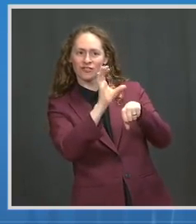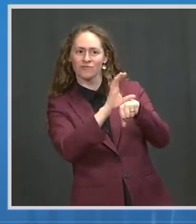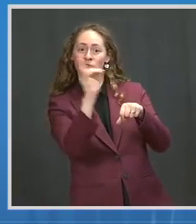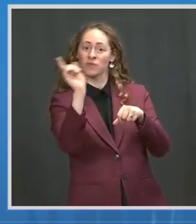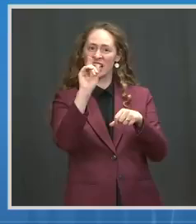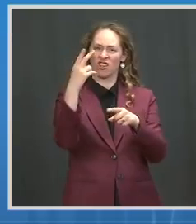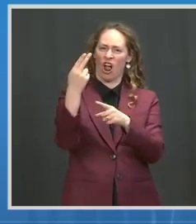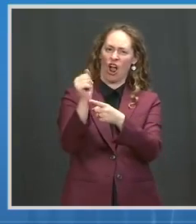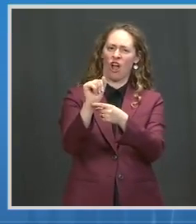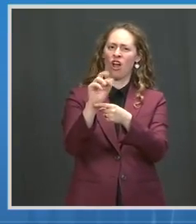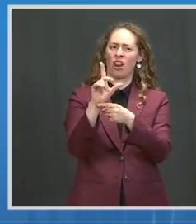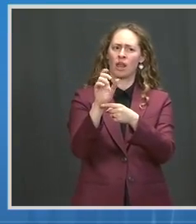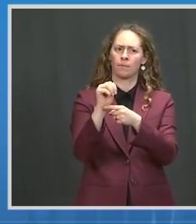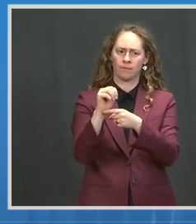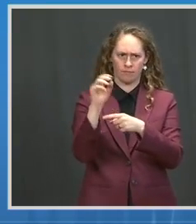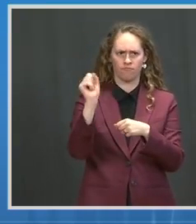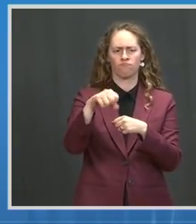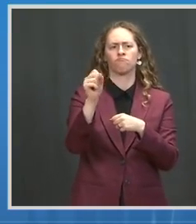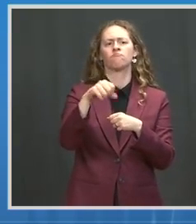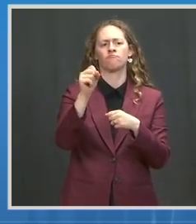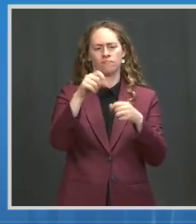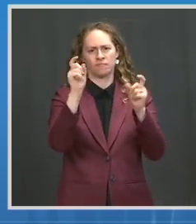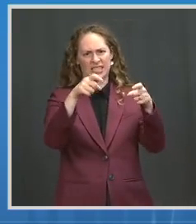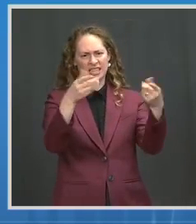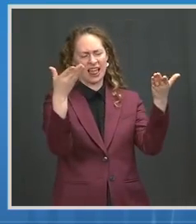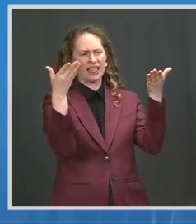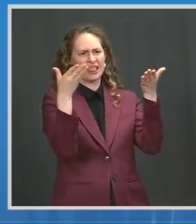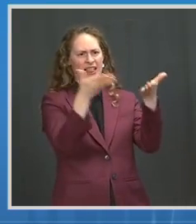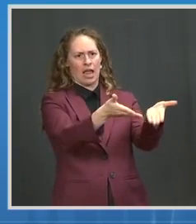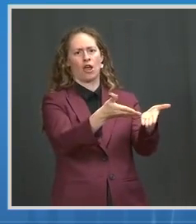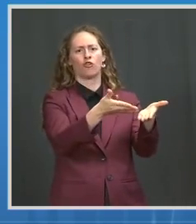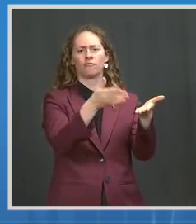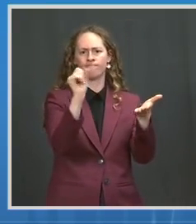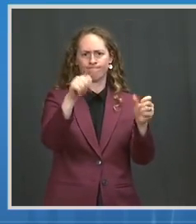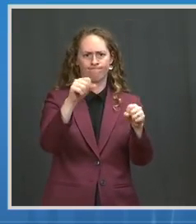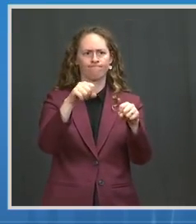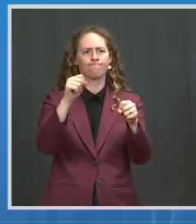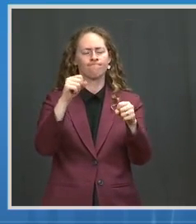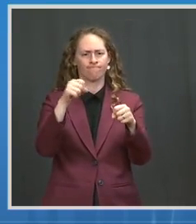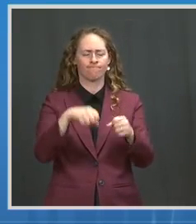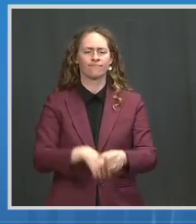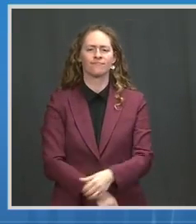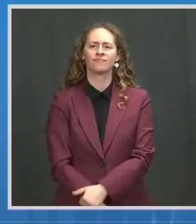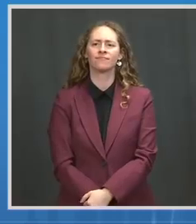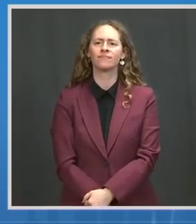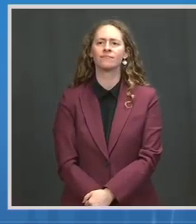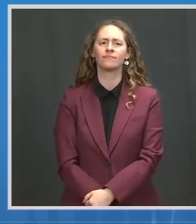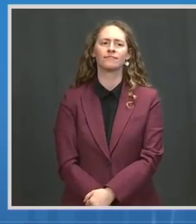Great. Let's go to the next question. Jeannie Bauman at Bloomberg.